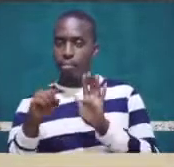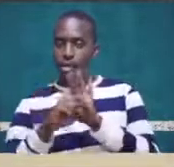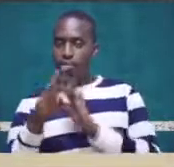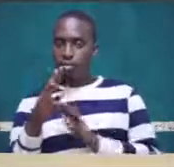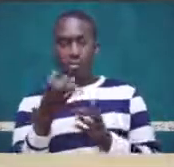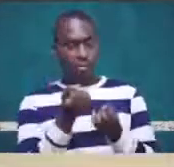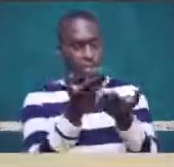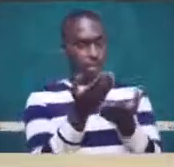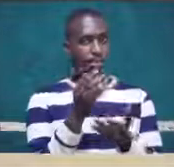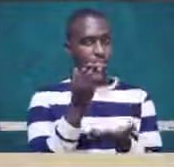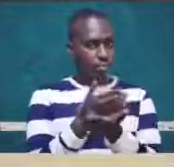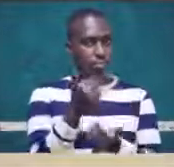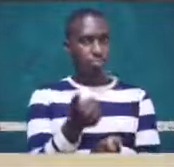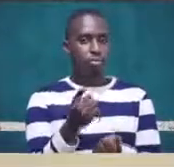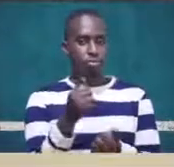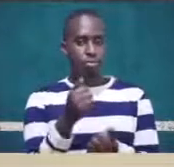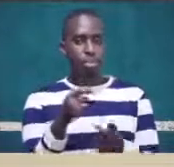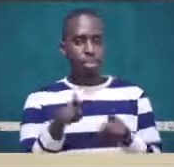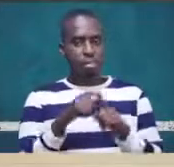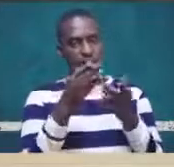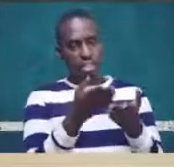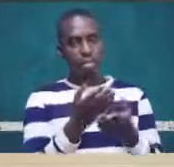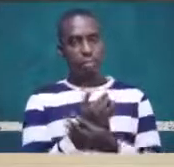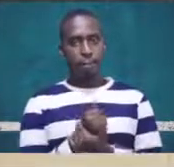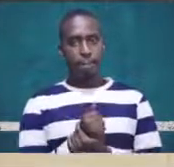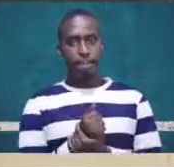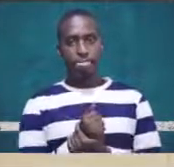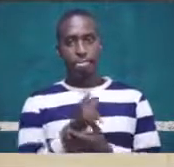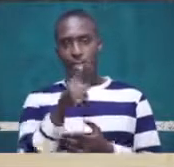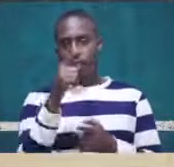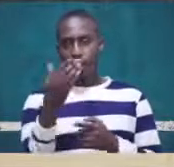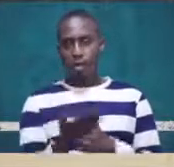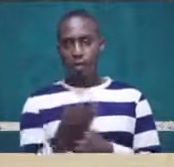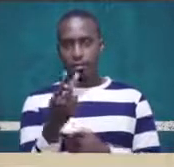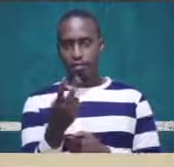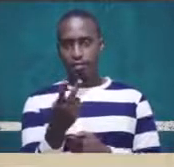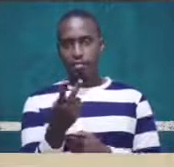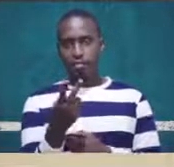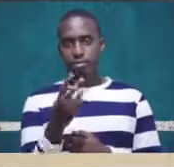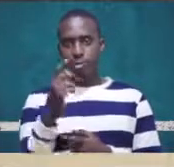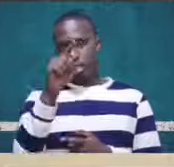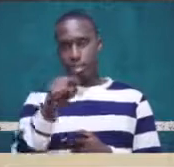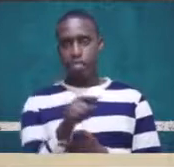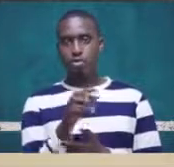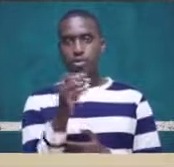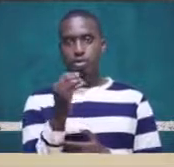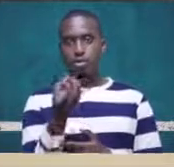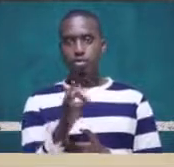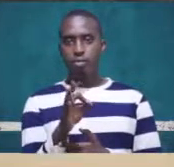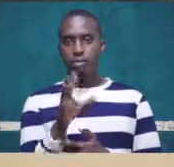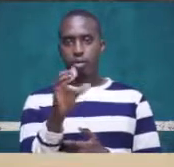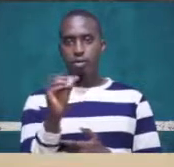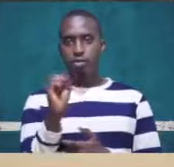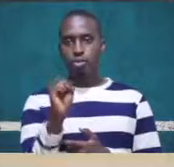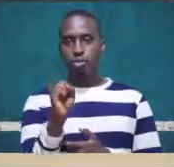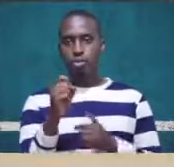it? All right. So this is a half integral of cosine